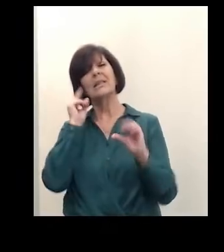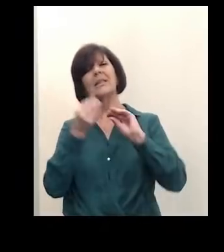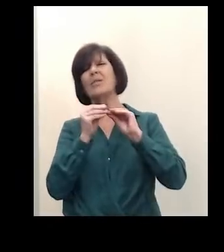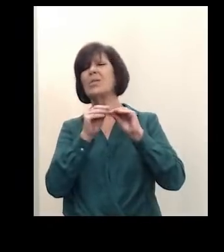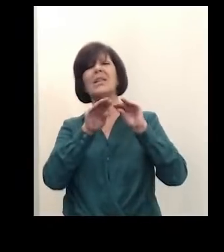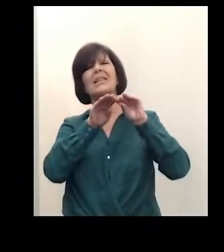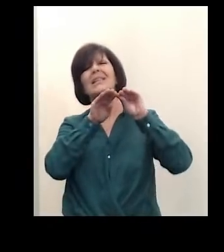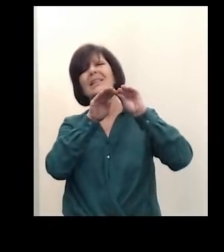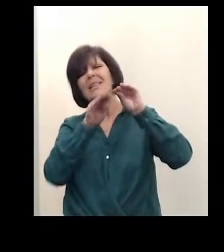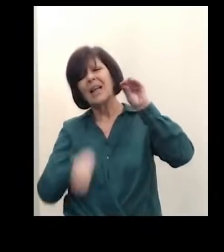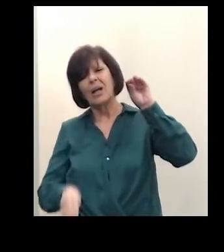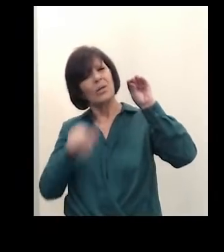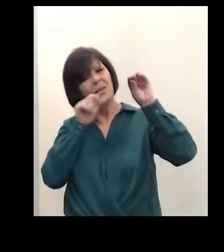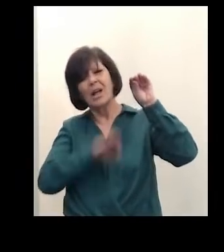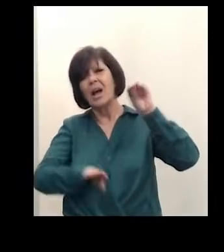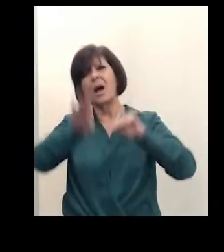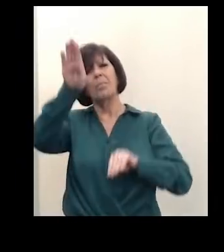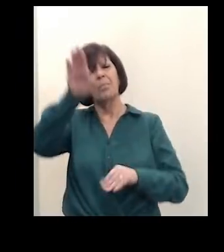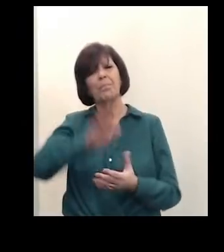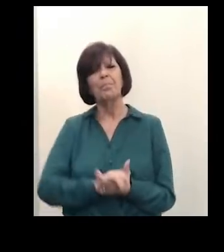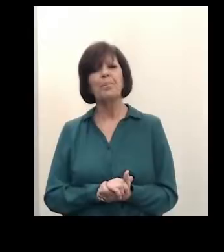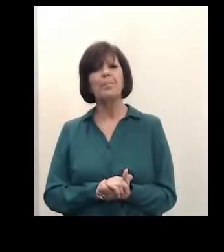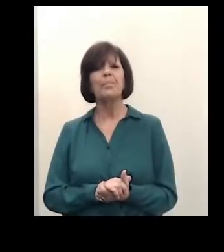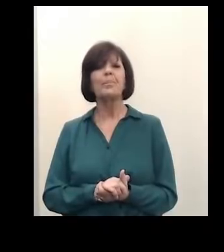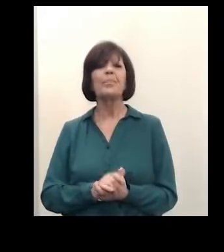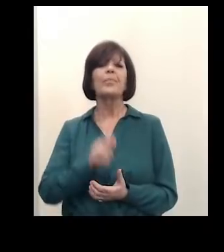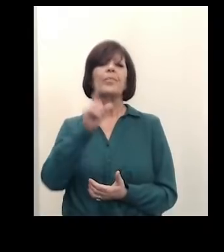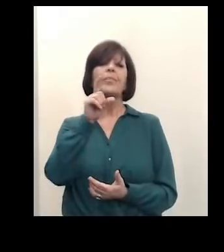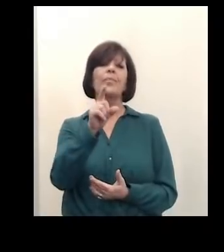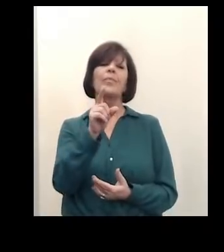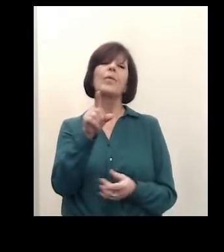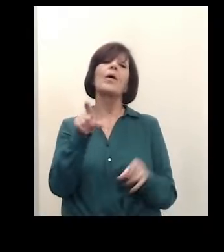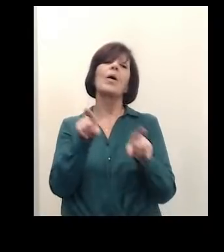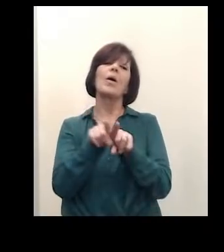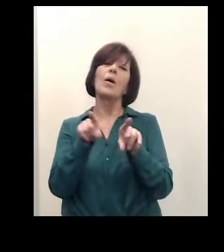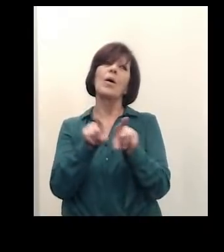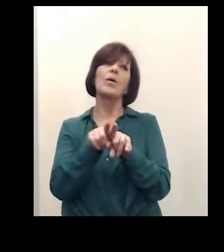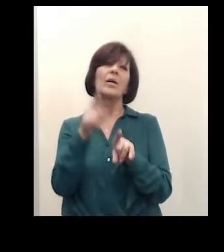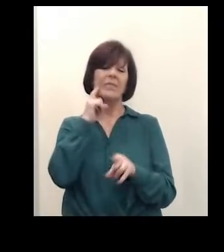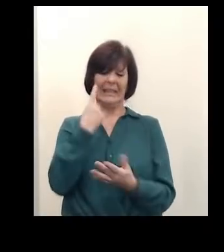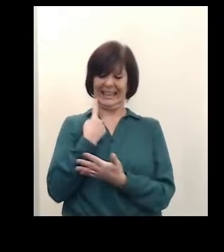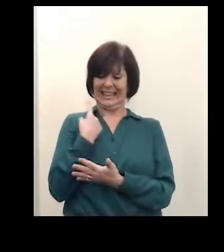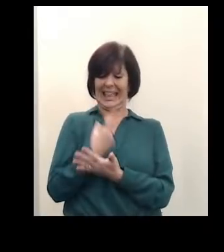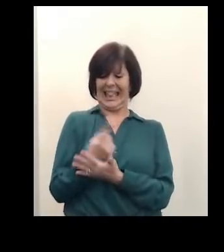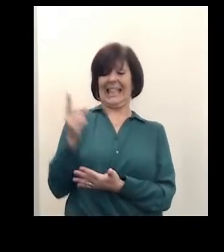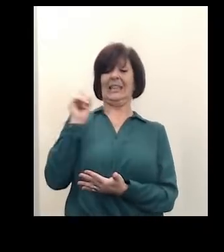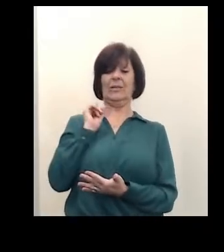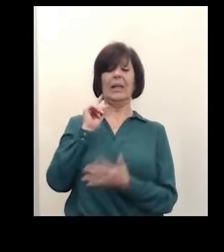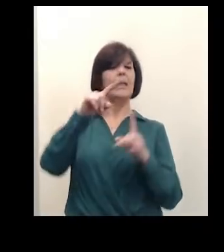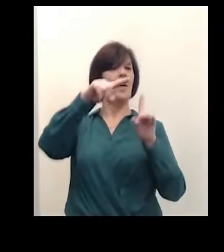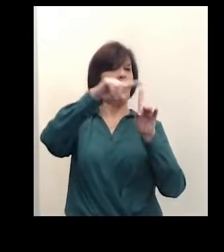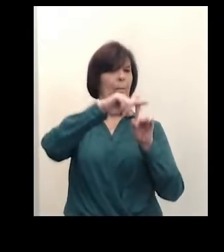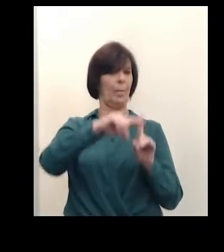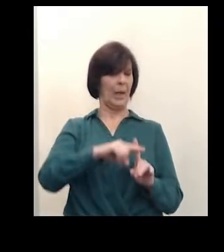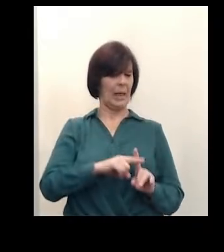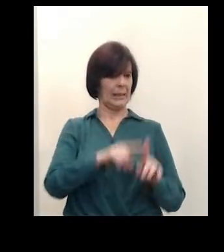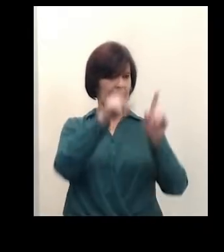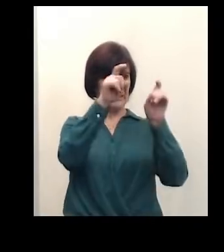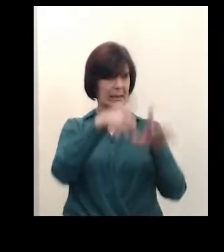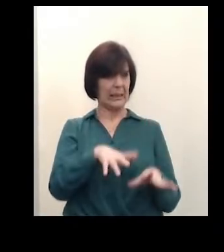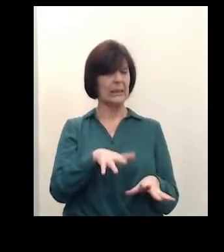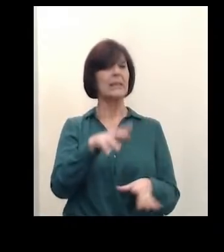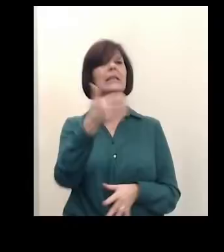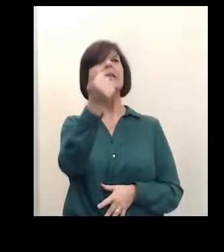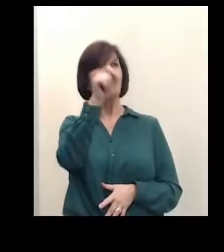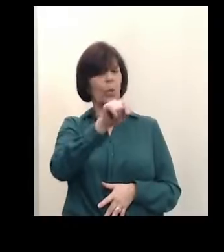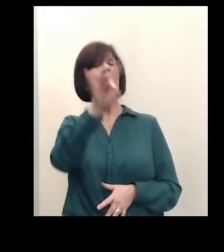up. COVID case data update also indicates that for last week, the positive COVID-19 test data was